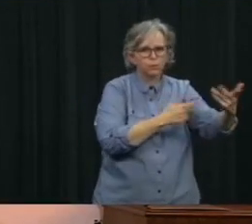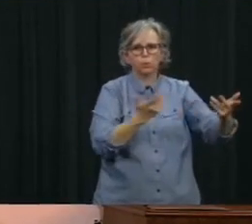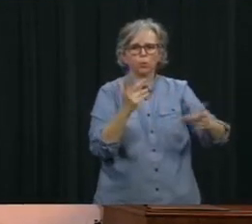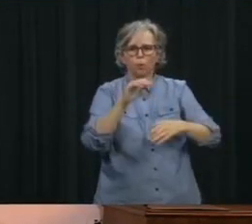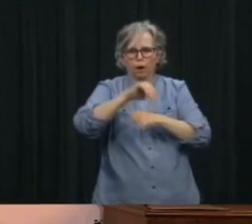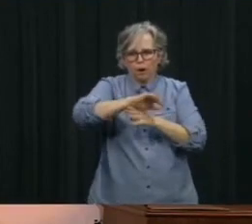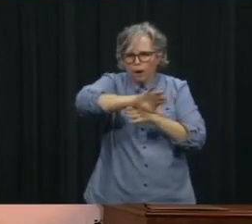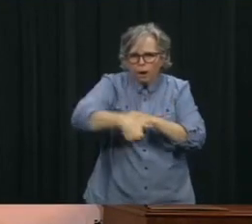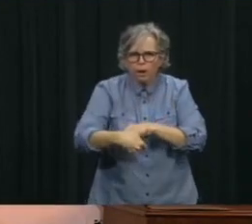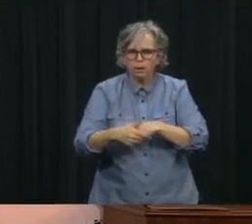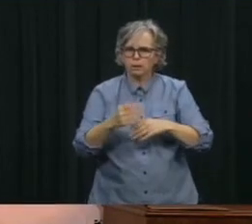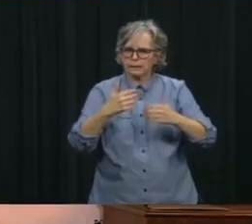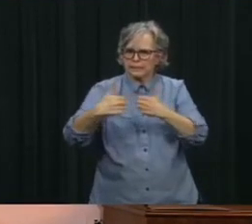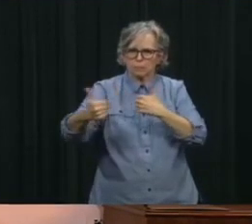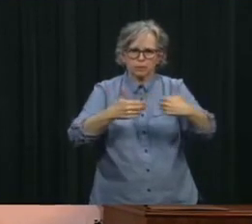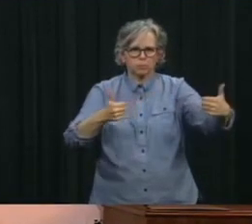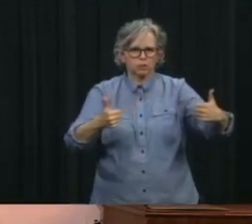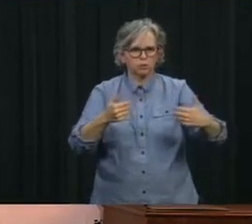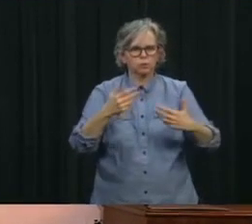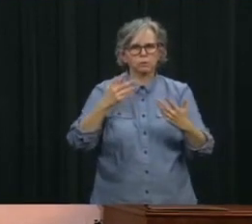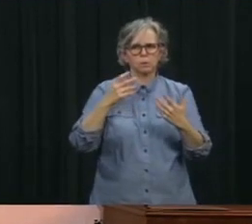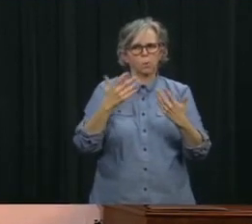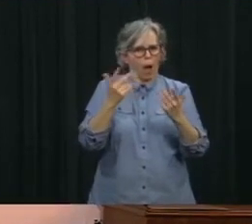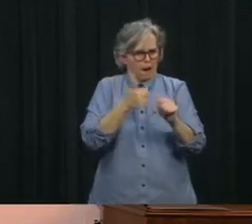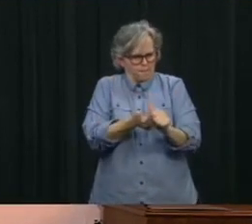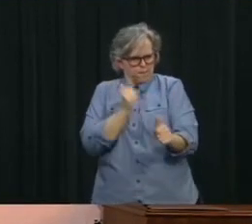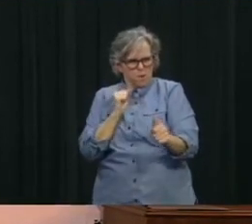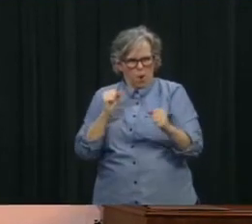can avoid tight congregations.